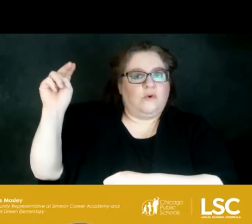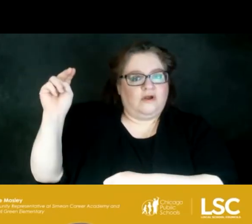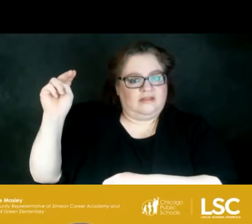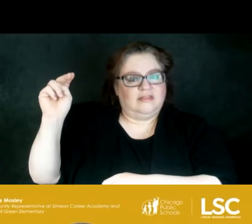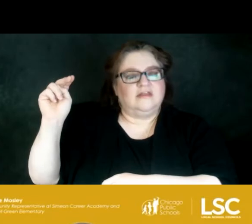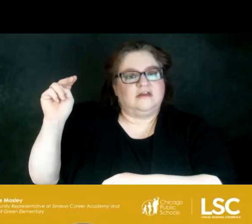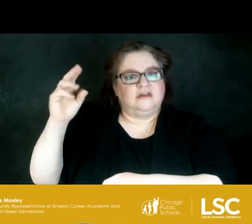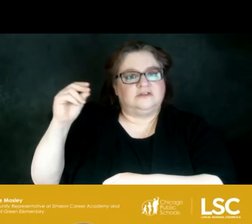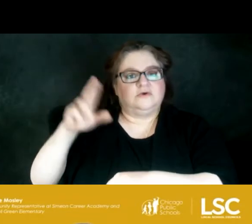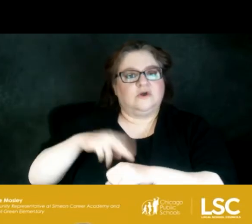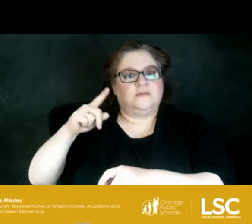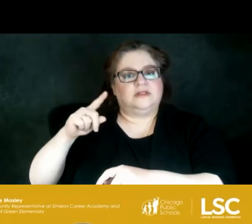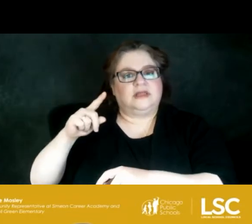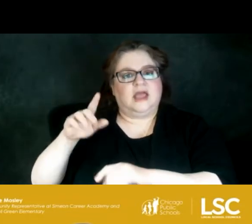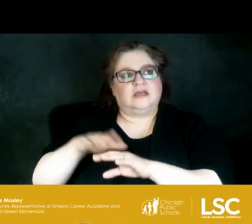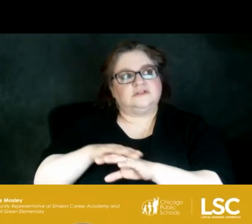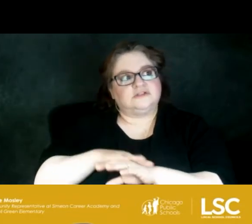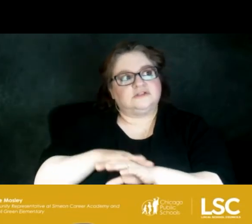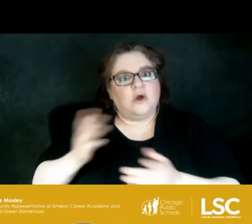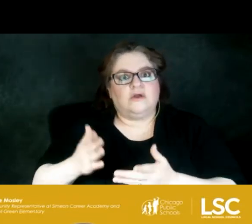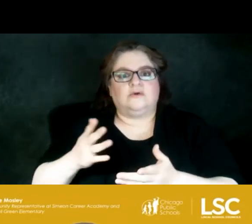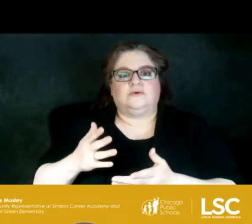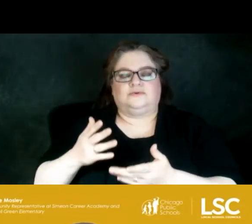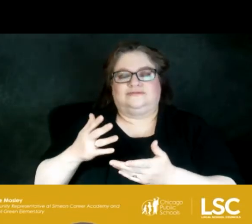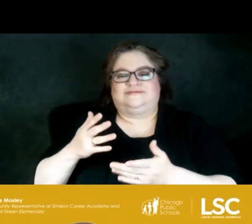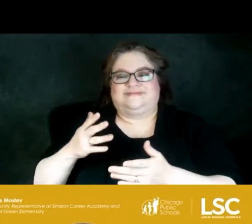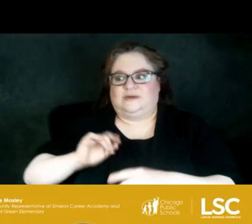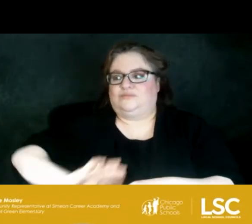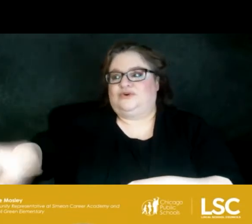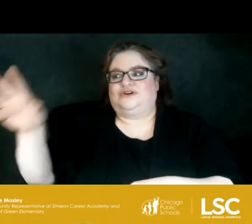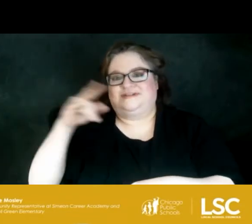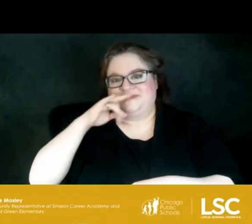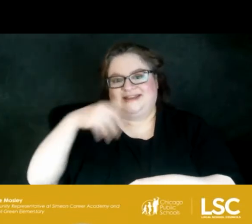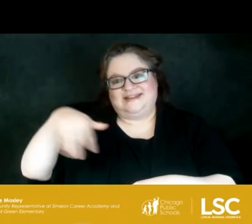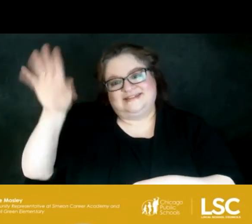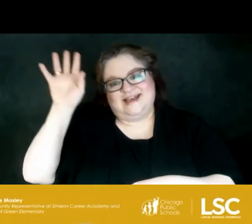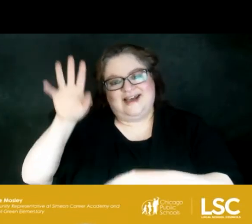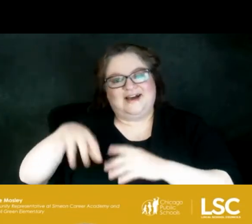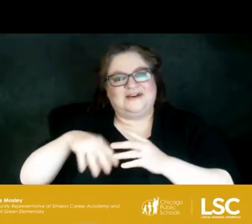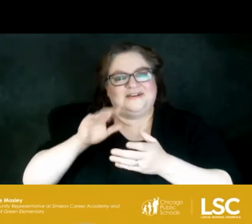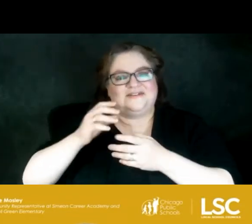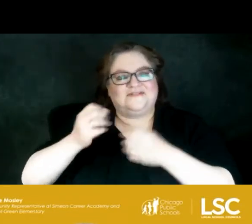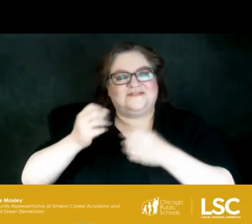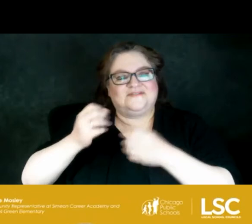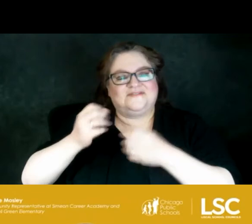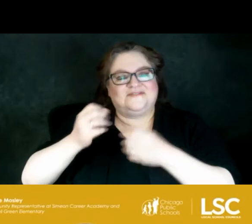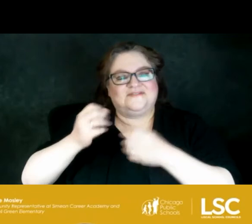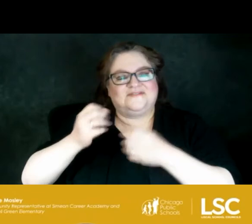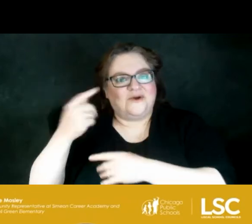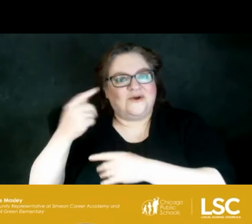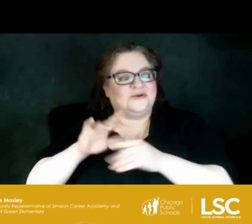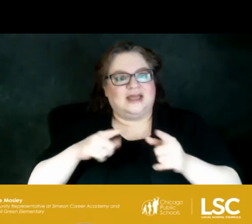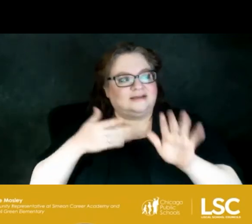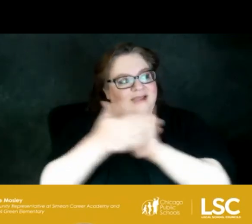usually slowing down to 30 to push my daughter out of the car for school and taking off from my commute. But during the campaign and as